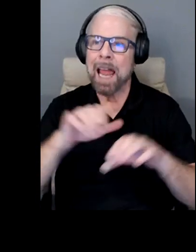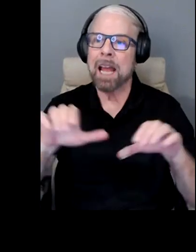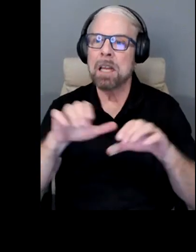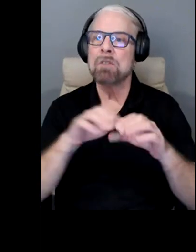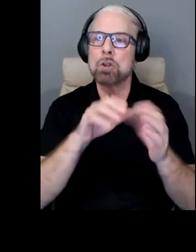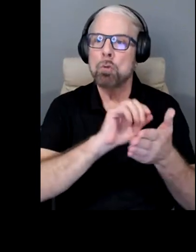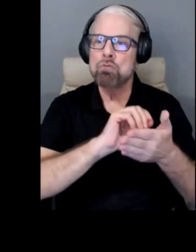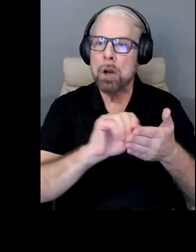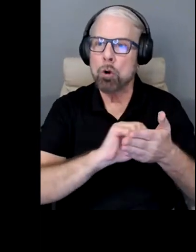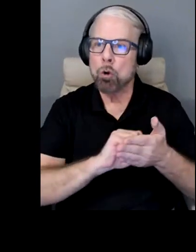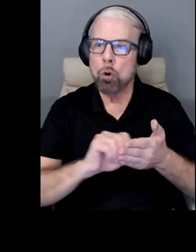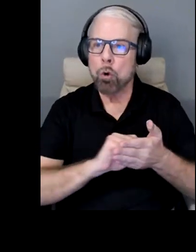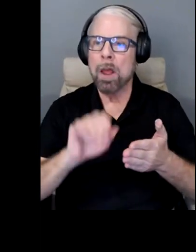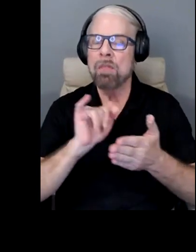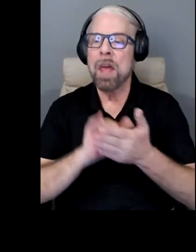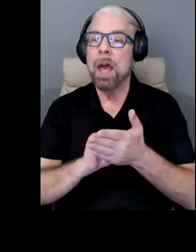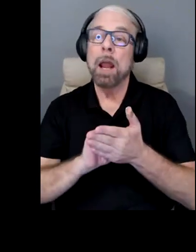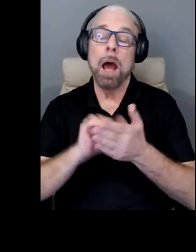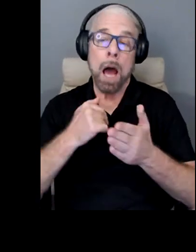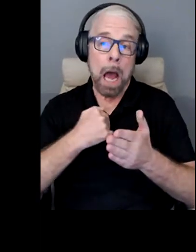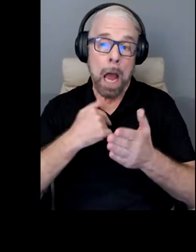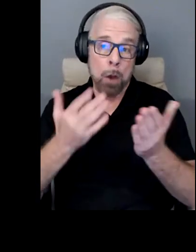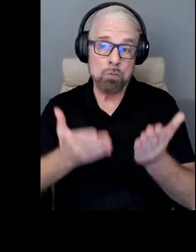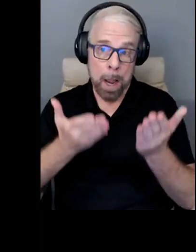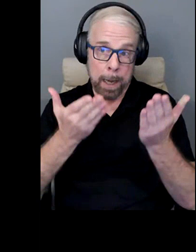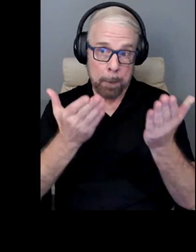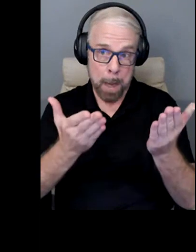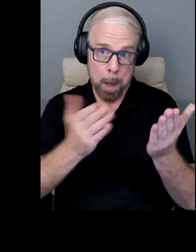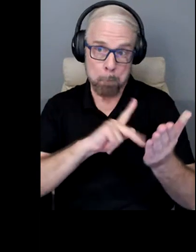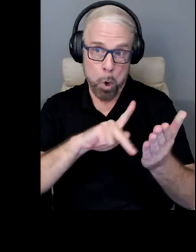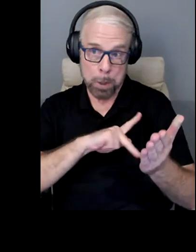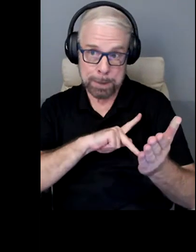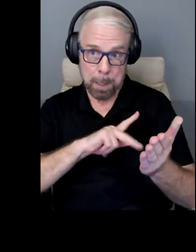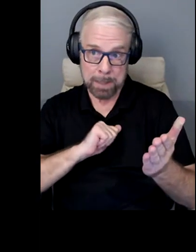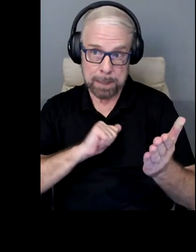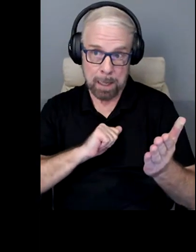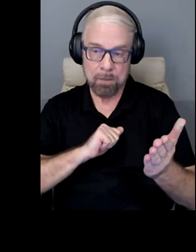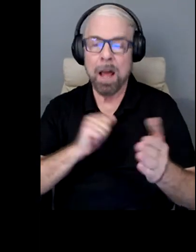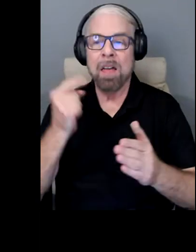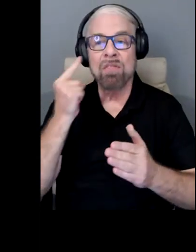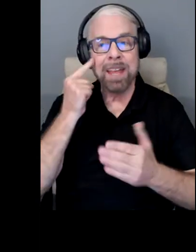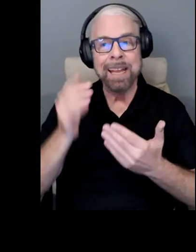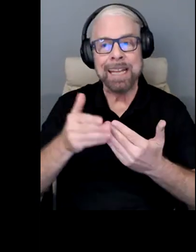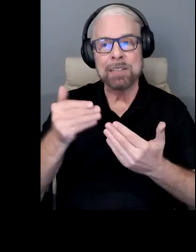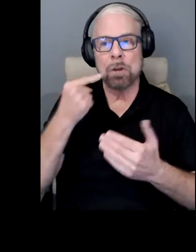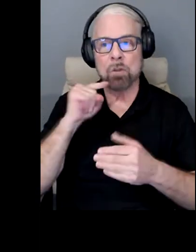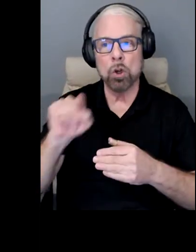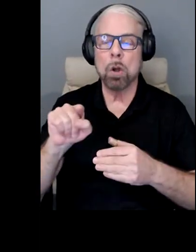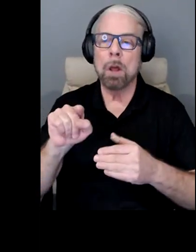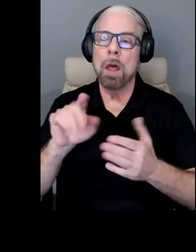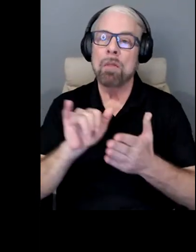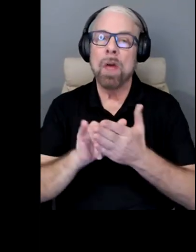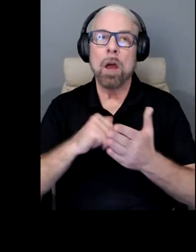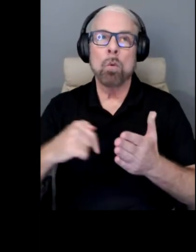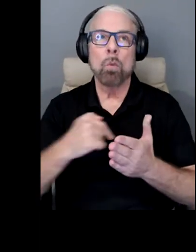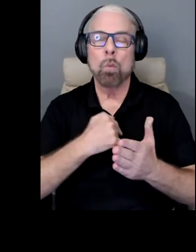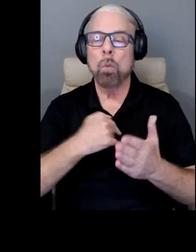that. What I would recommend, though, just personally, what I think may be easier for you is that we have